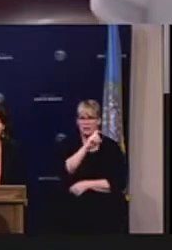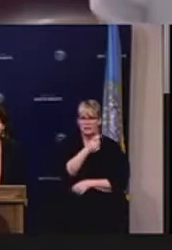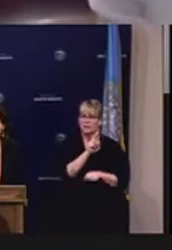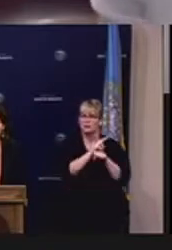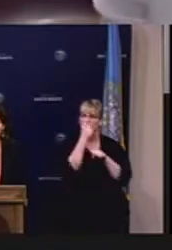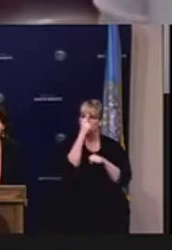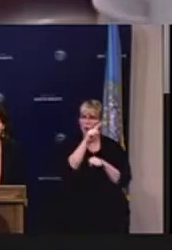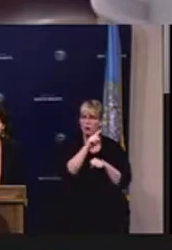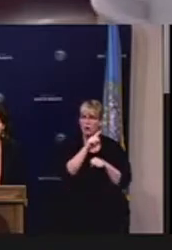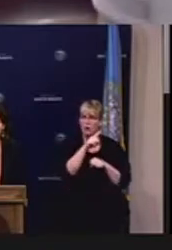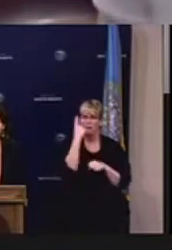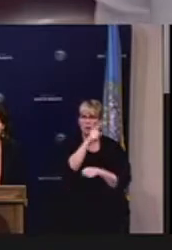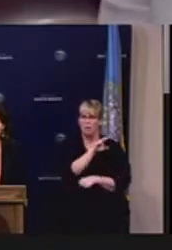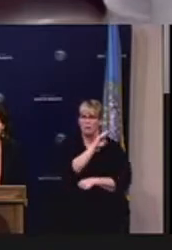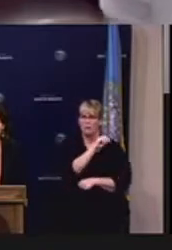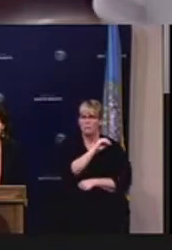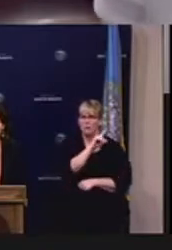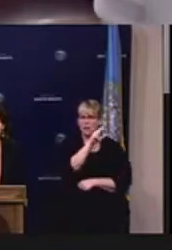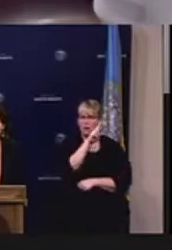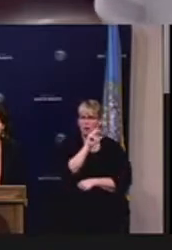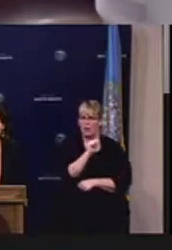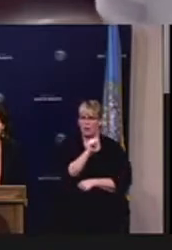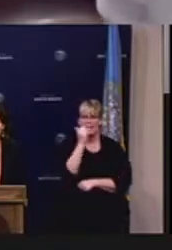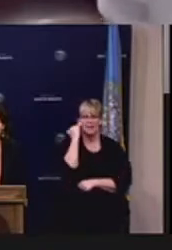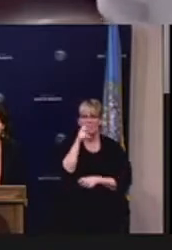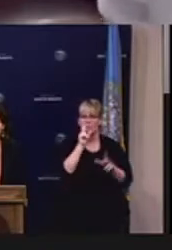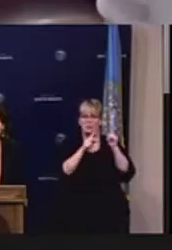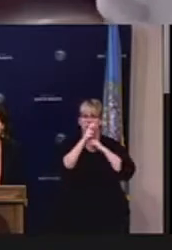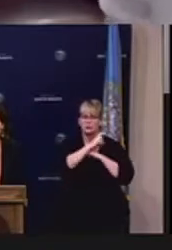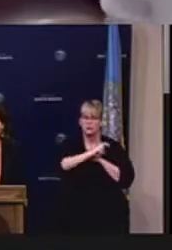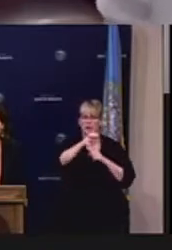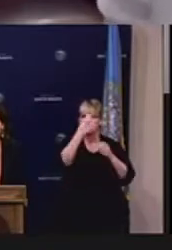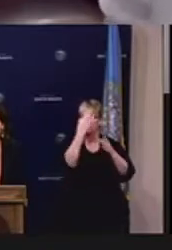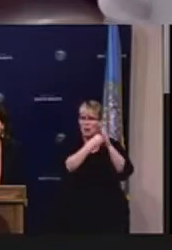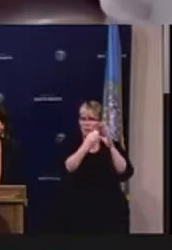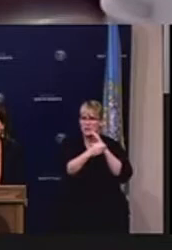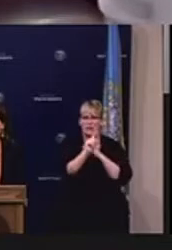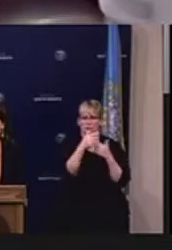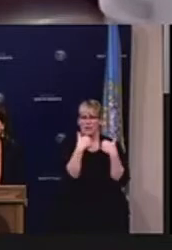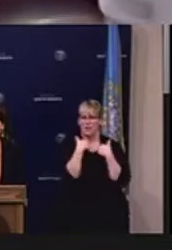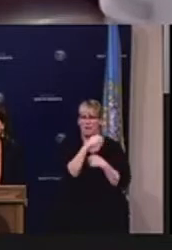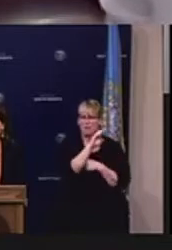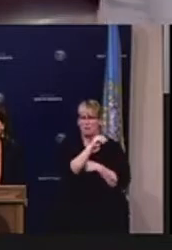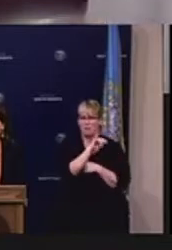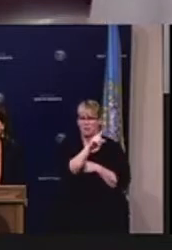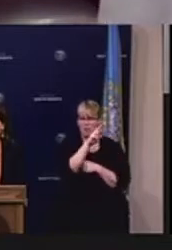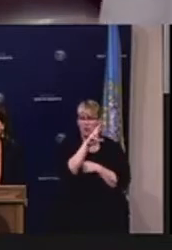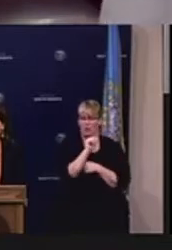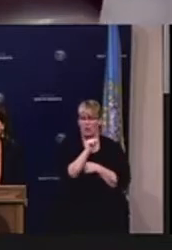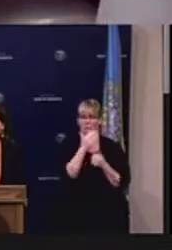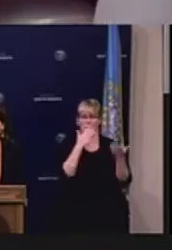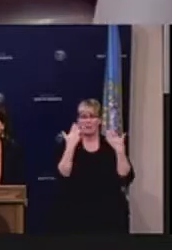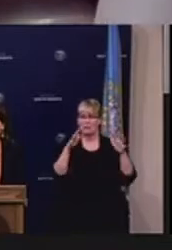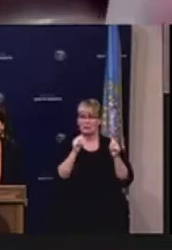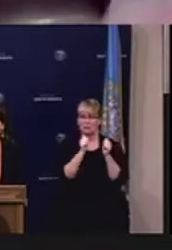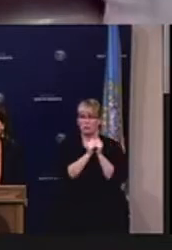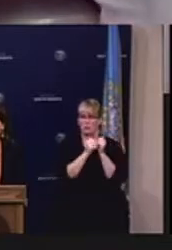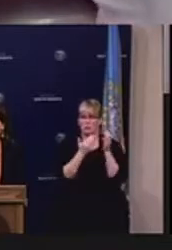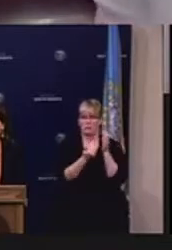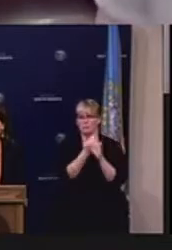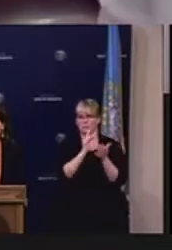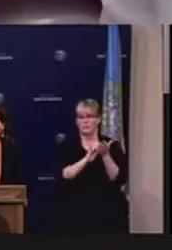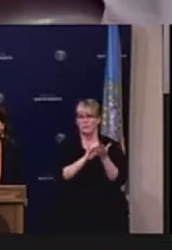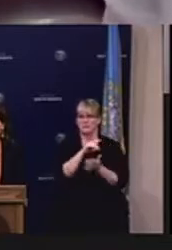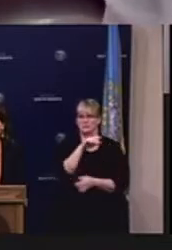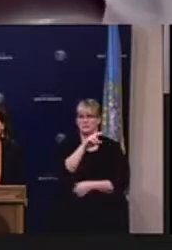preventing malaria. So if anyone has traveled to an area where there's malaria, they've likely taken hydroxychloroquine a couple doses before